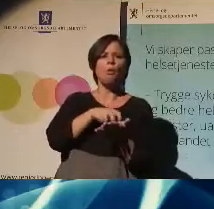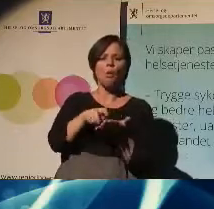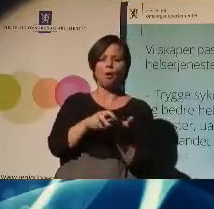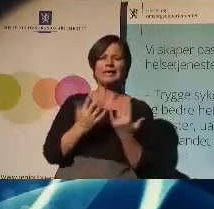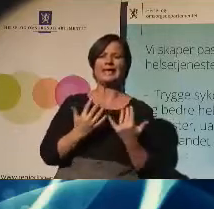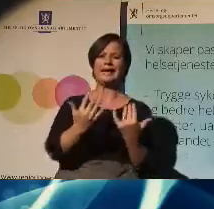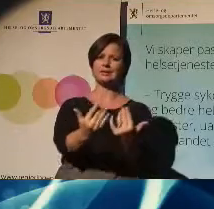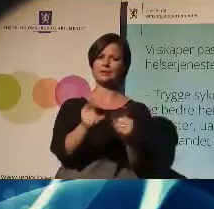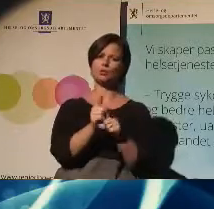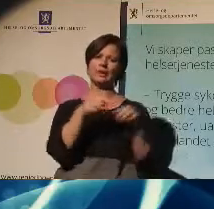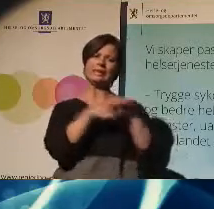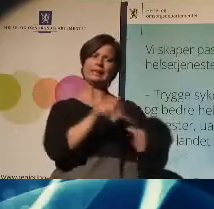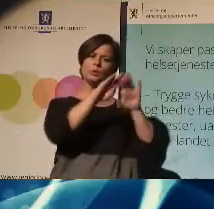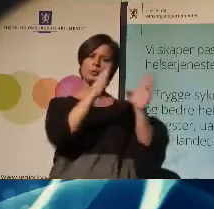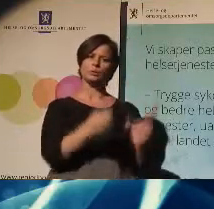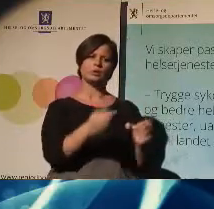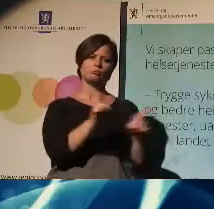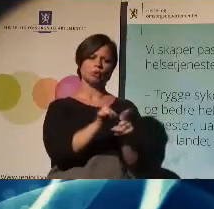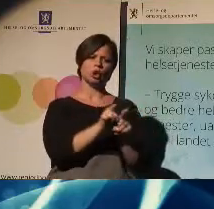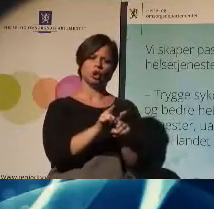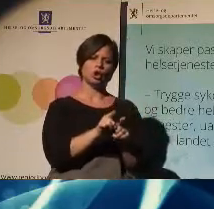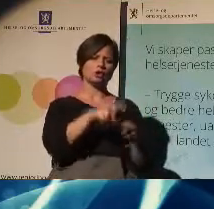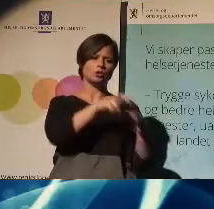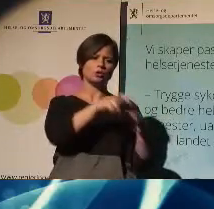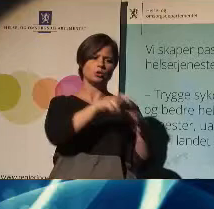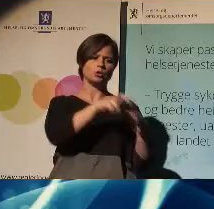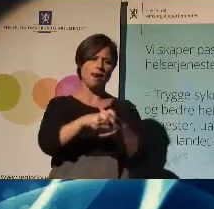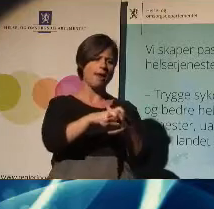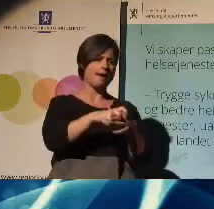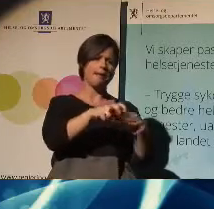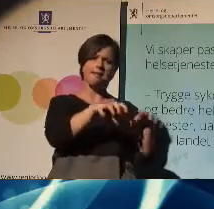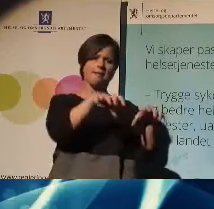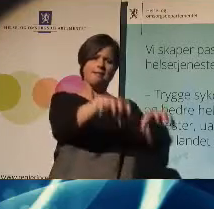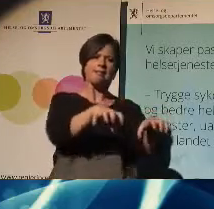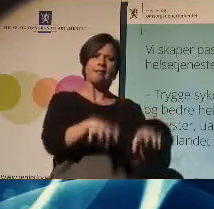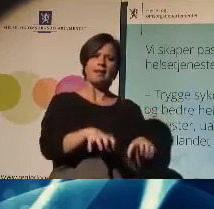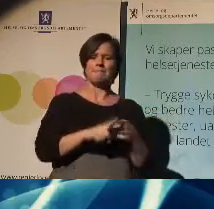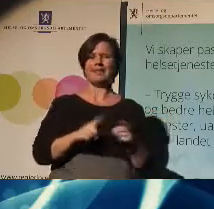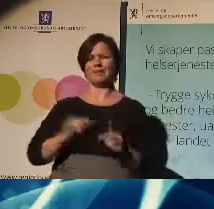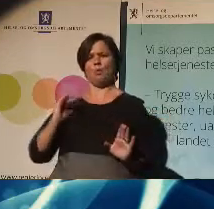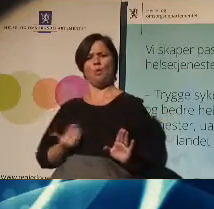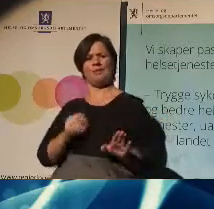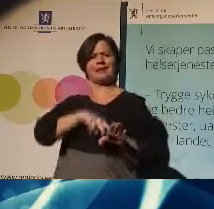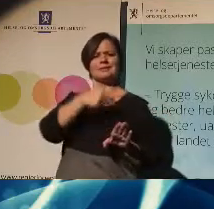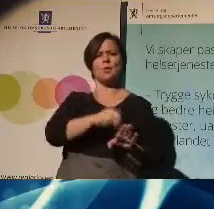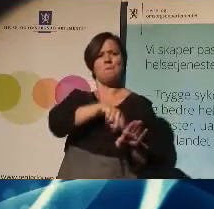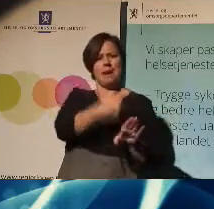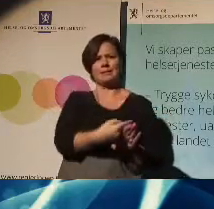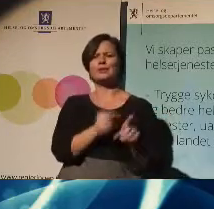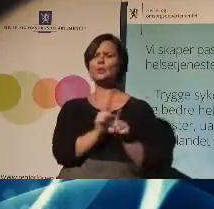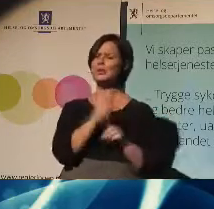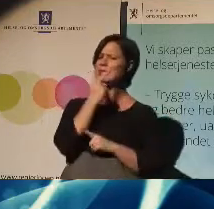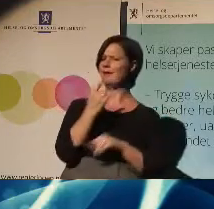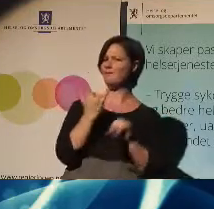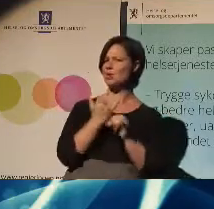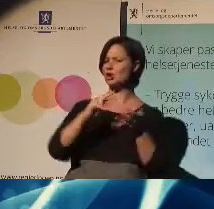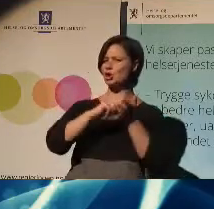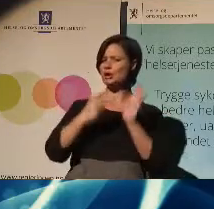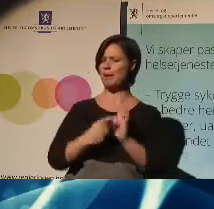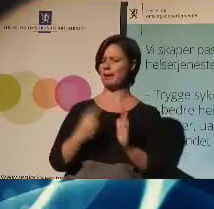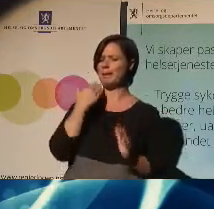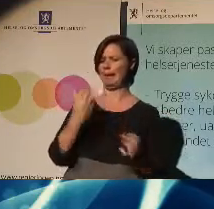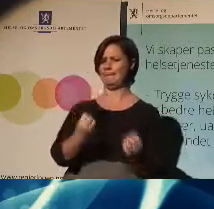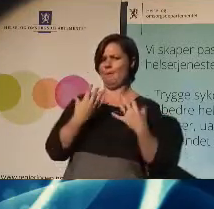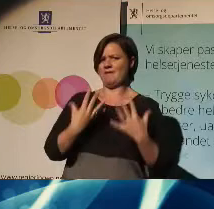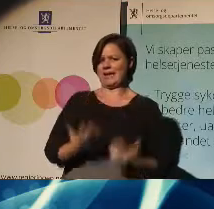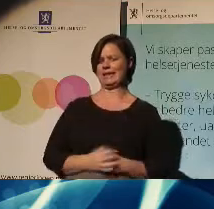house, he has nailed these bars to the floor, but now his wife stumbles over these obstacles. So you can see how the whole system is affected.